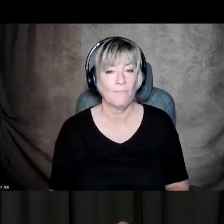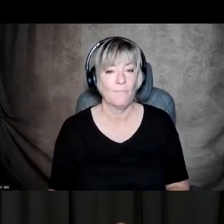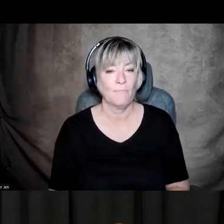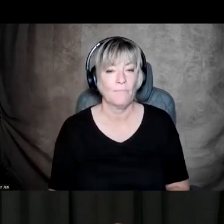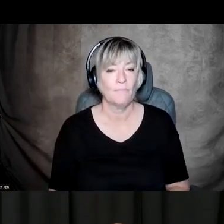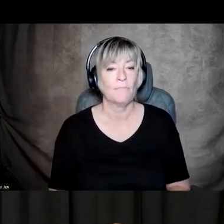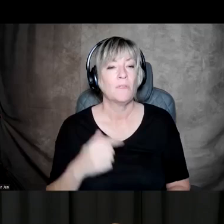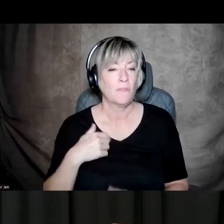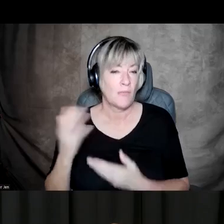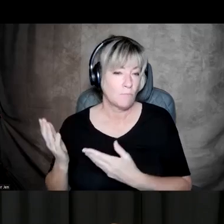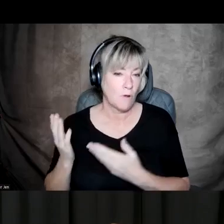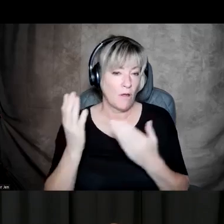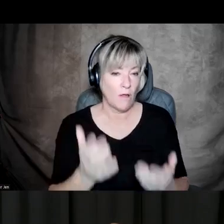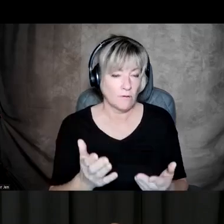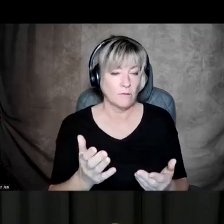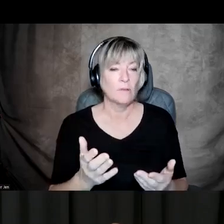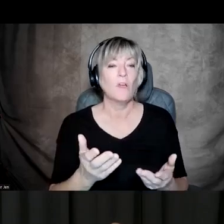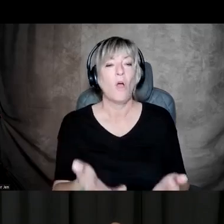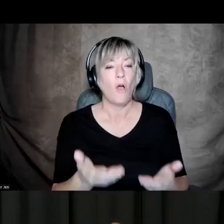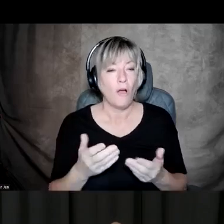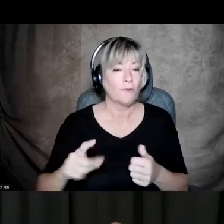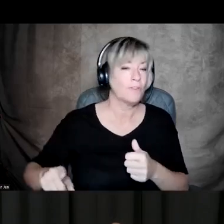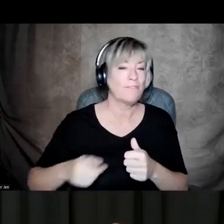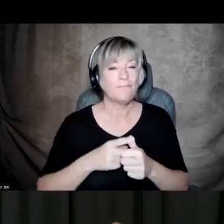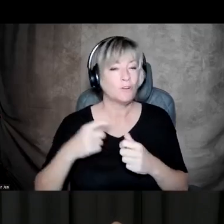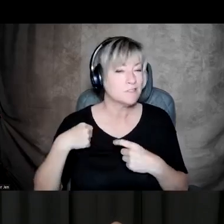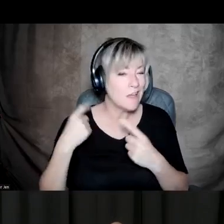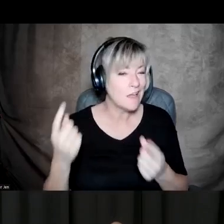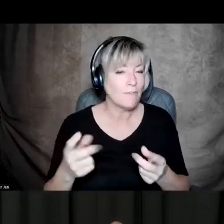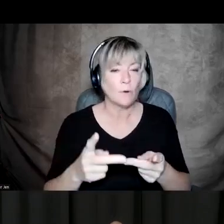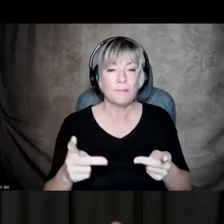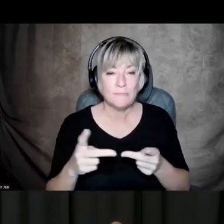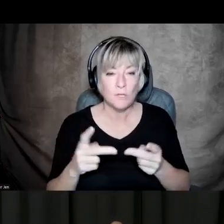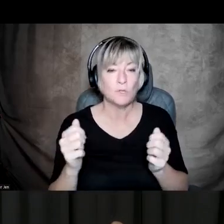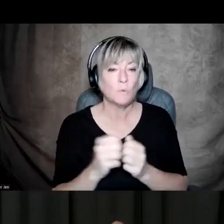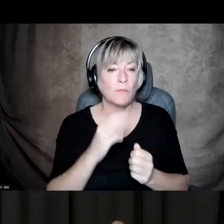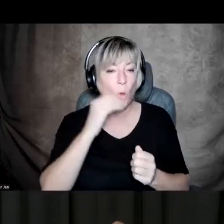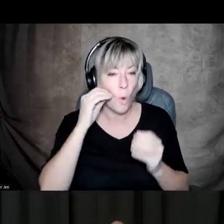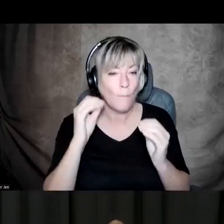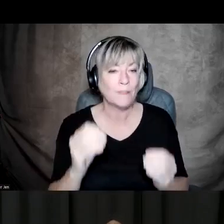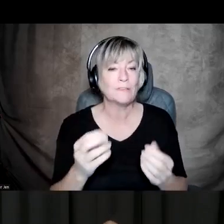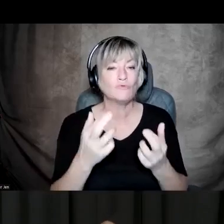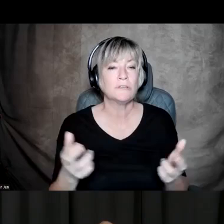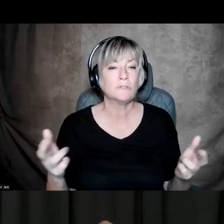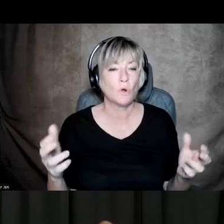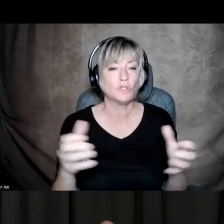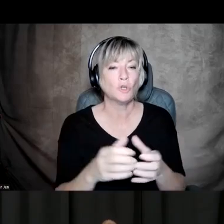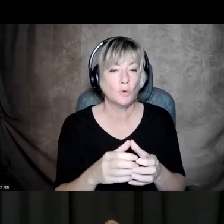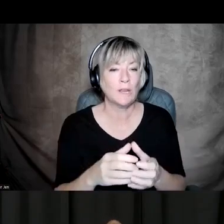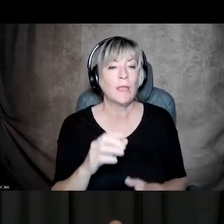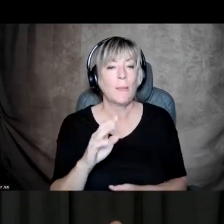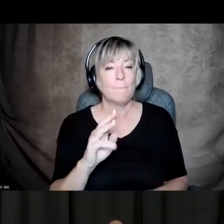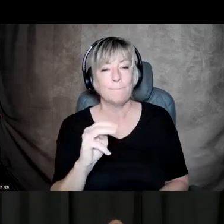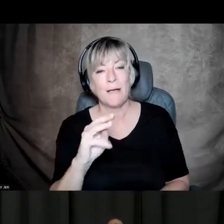I was brought over there and offered the first ever position with the Homeless Resource Unit, Miami